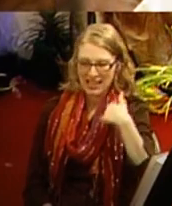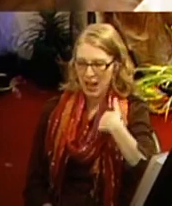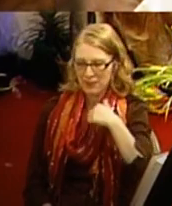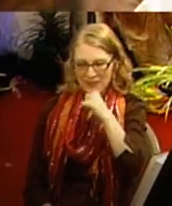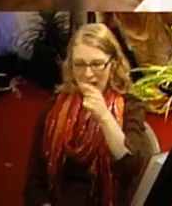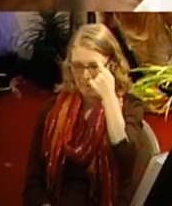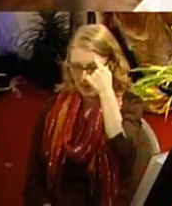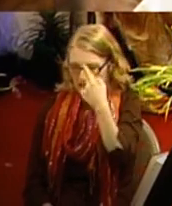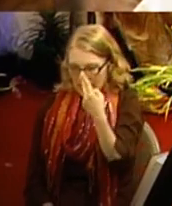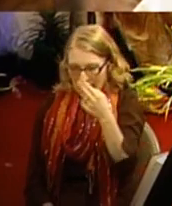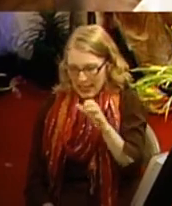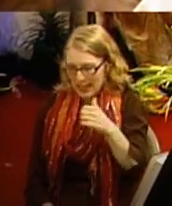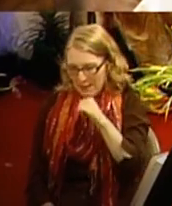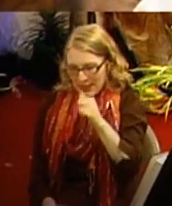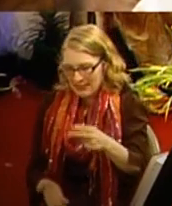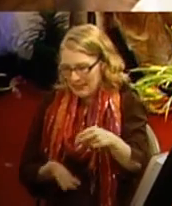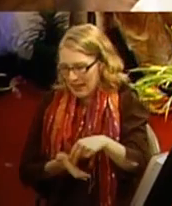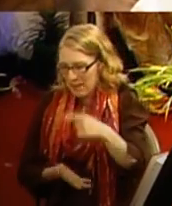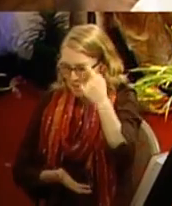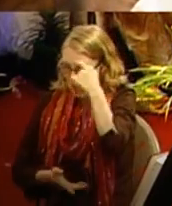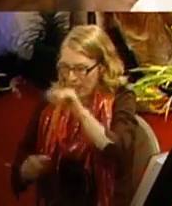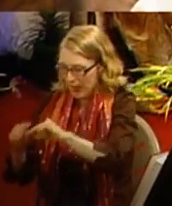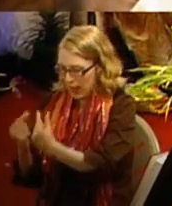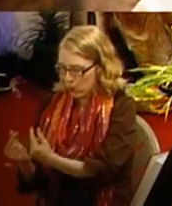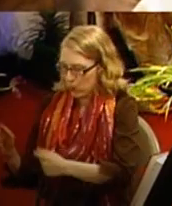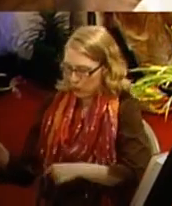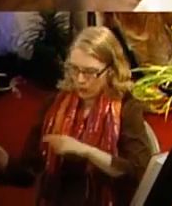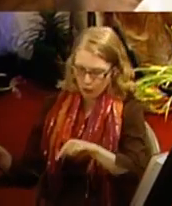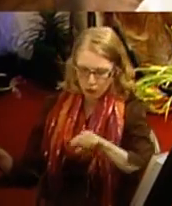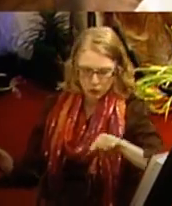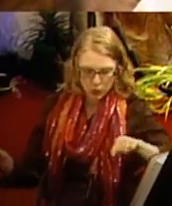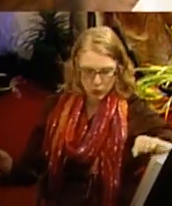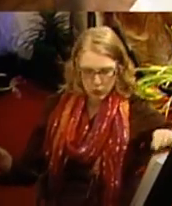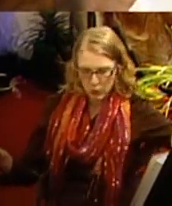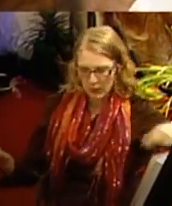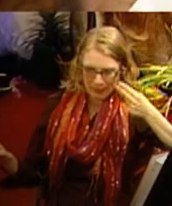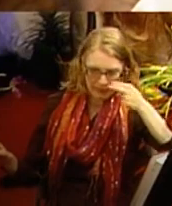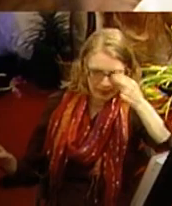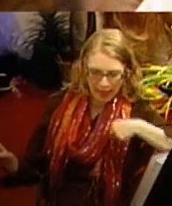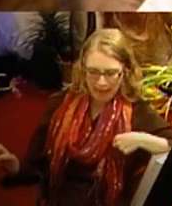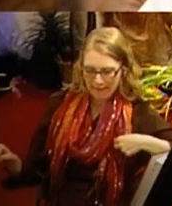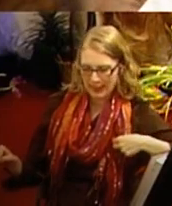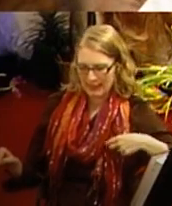developmentally challenged. And when they came for this group, and when they came for that, and when they came for the Catholics, and they